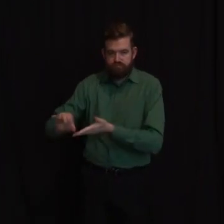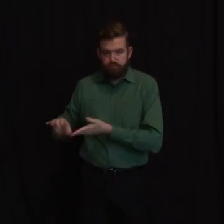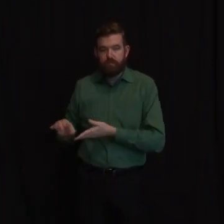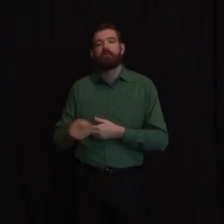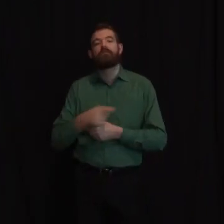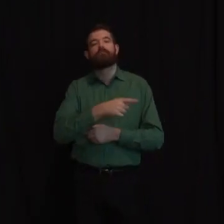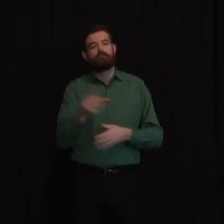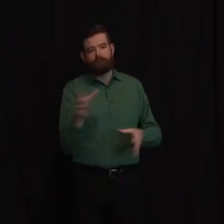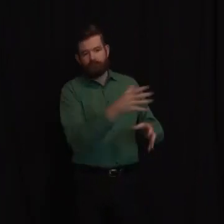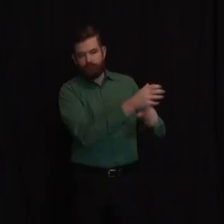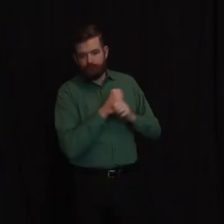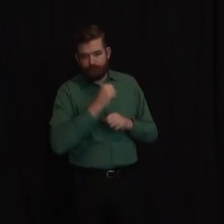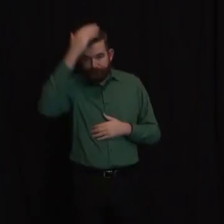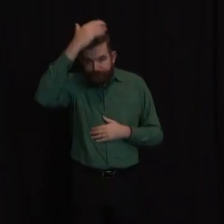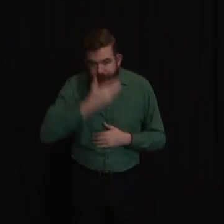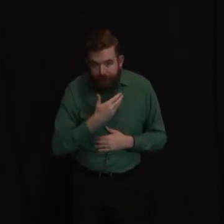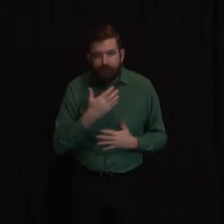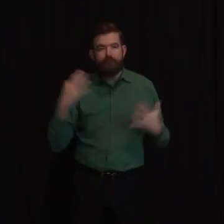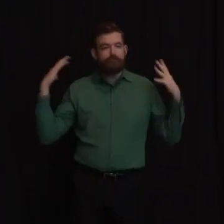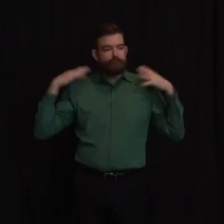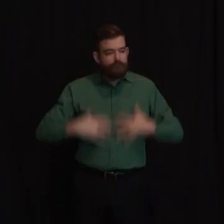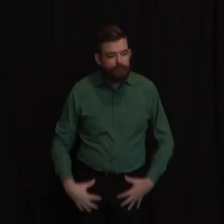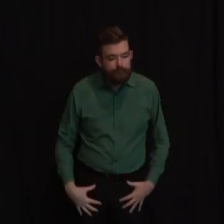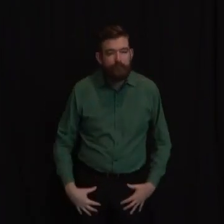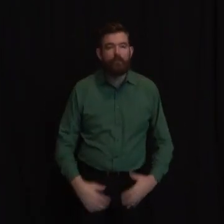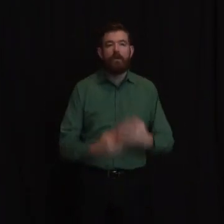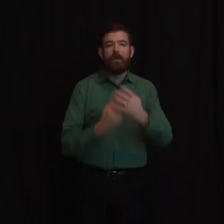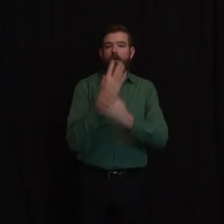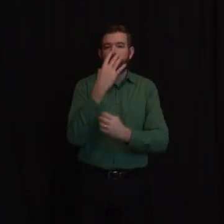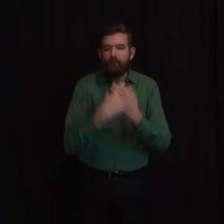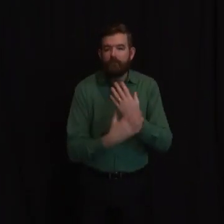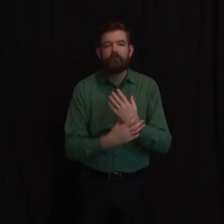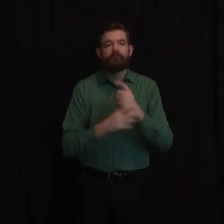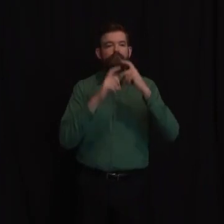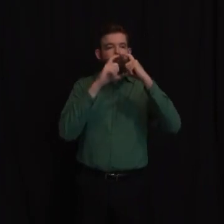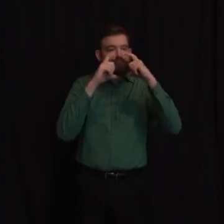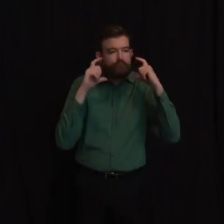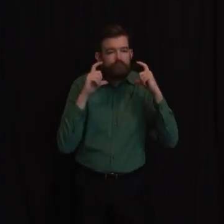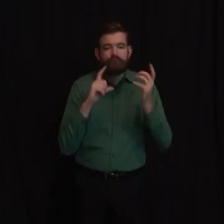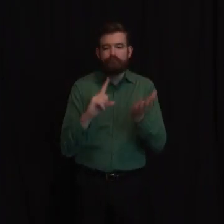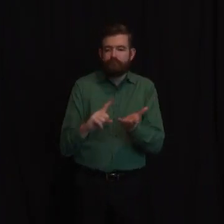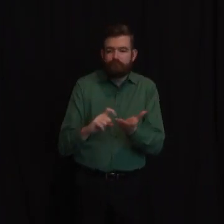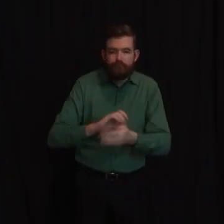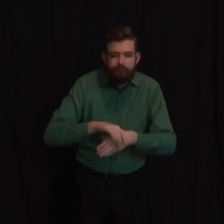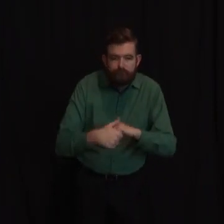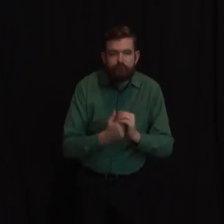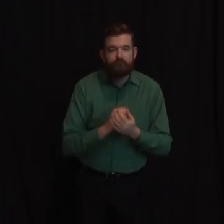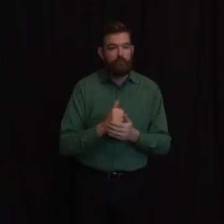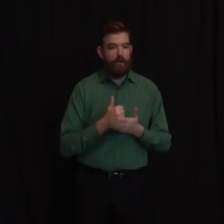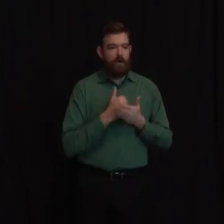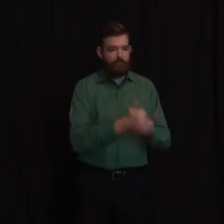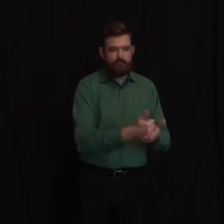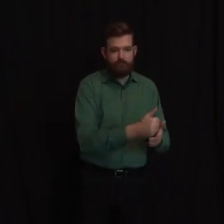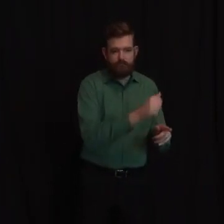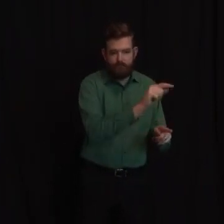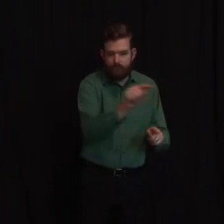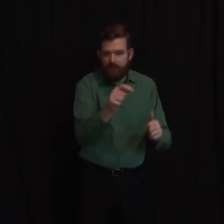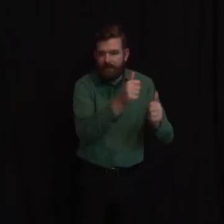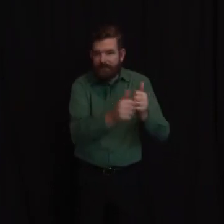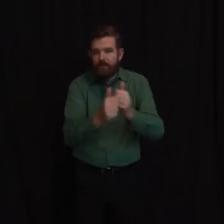gowns, masks, gloves, and hand sanitizer in our efforts to keep everybody safe at our long-term care